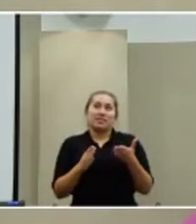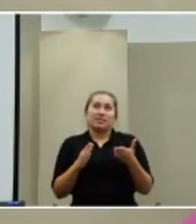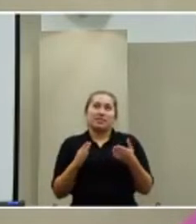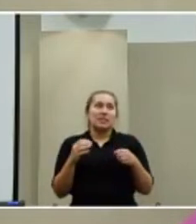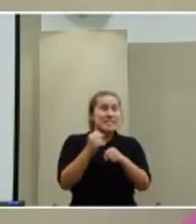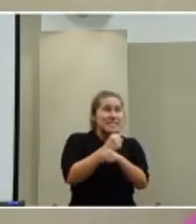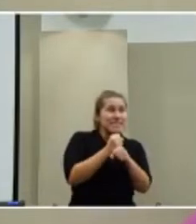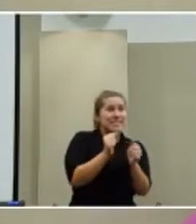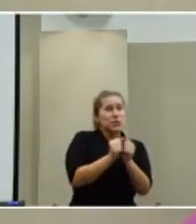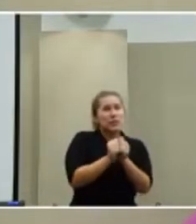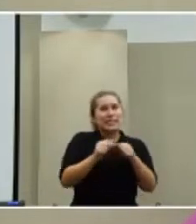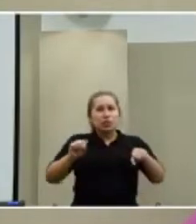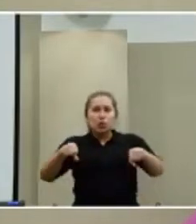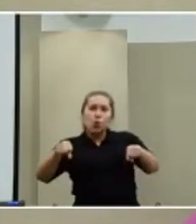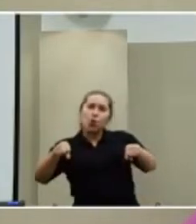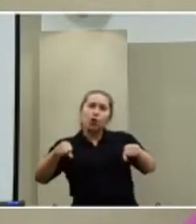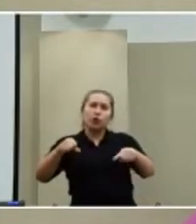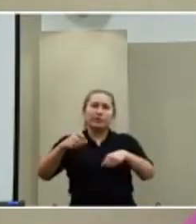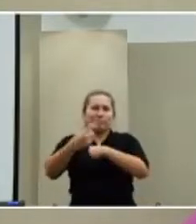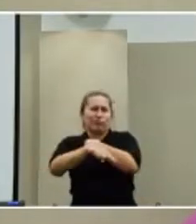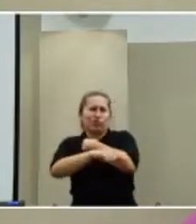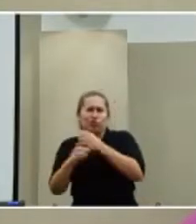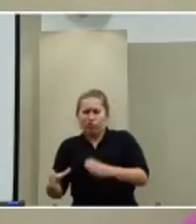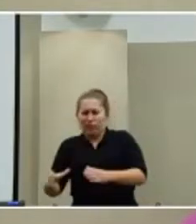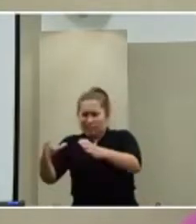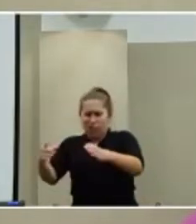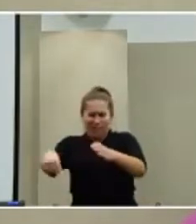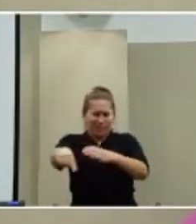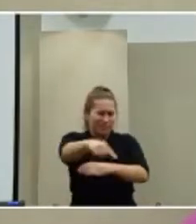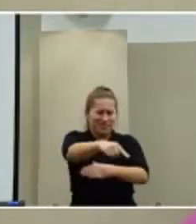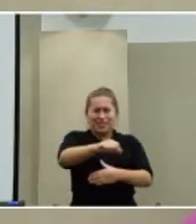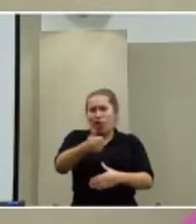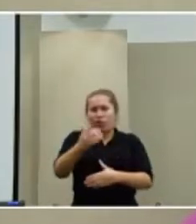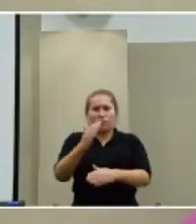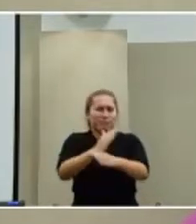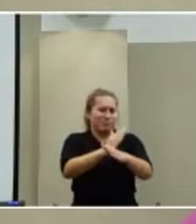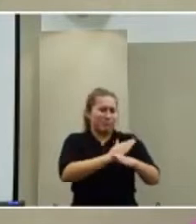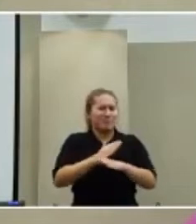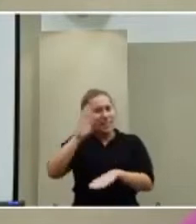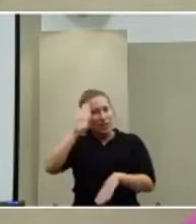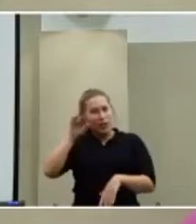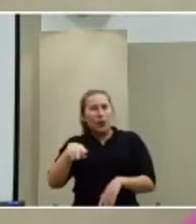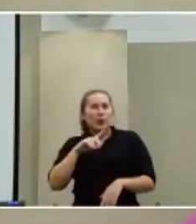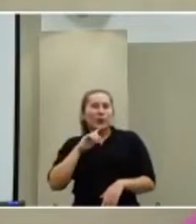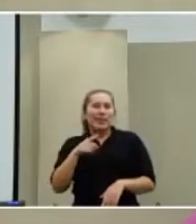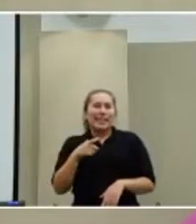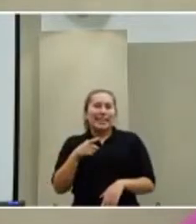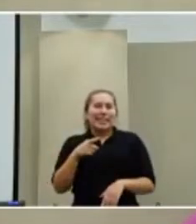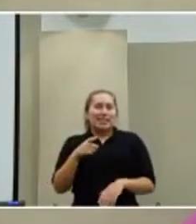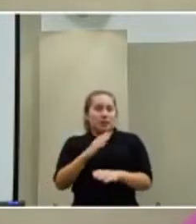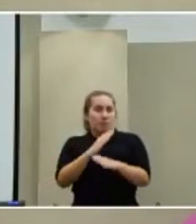with scooters, people's trash cans, and other things that are really in the